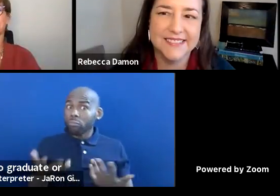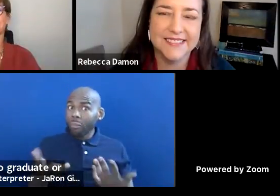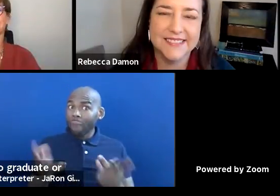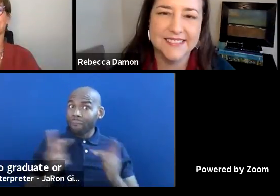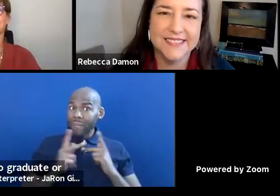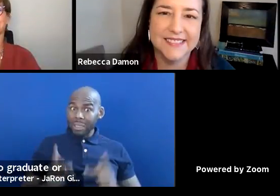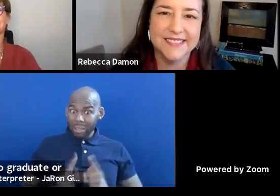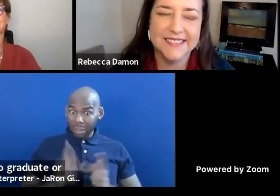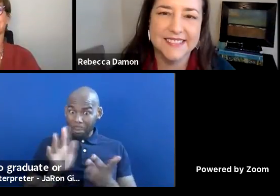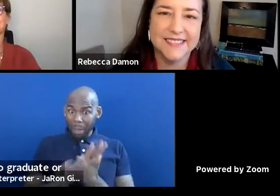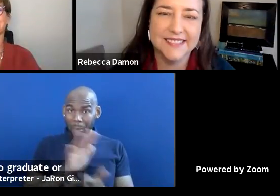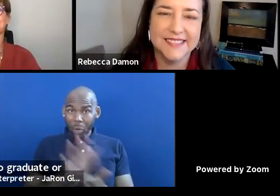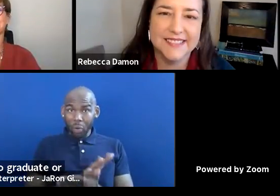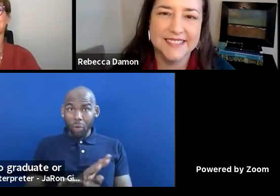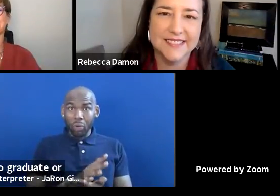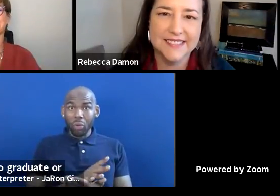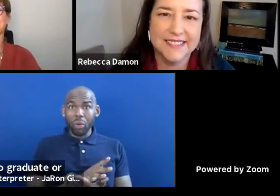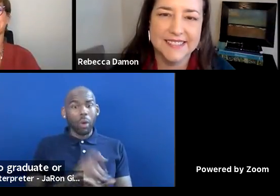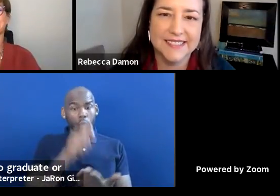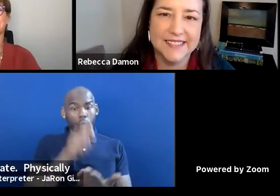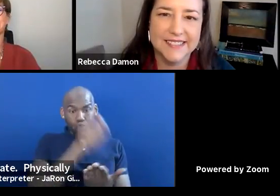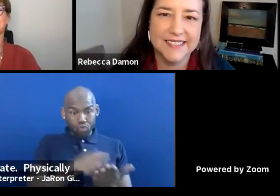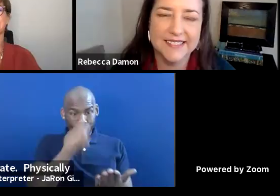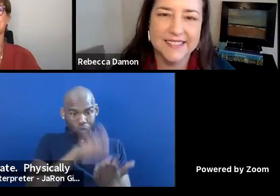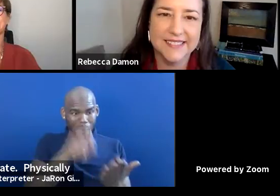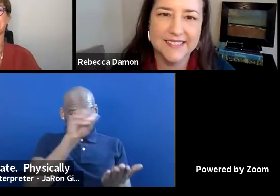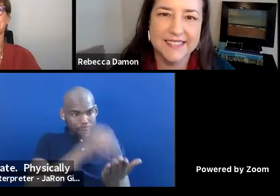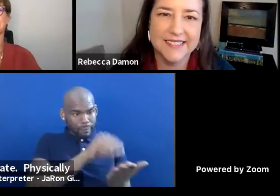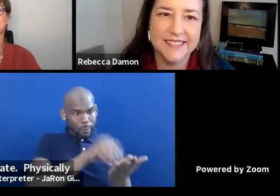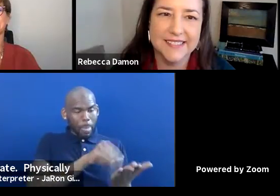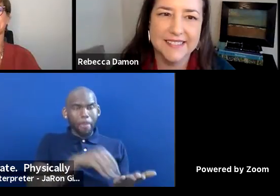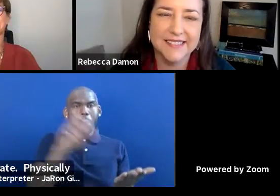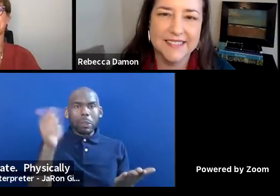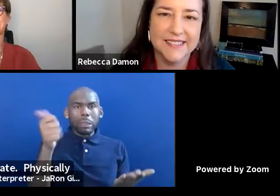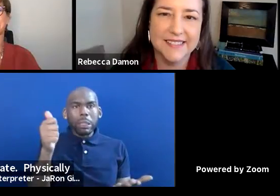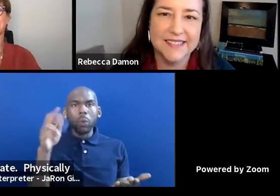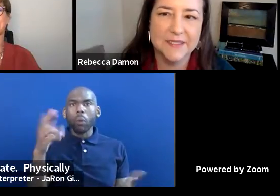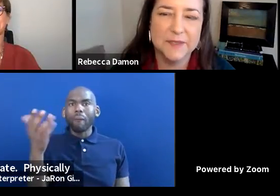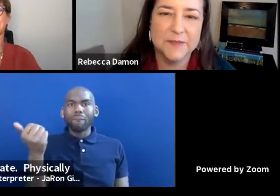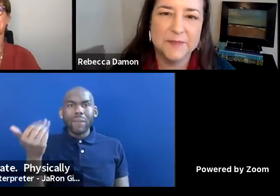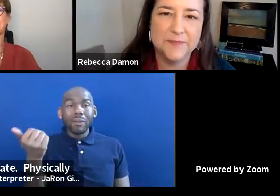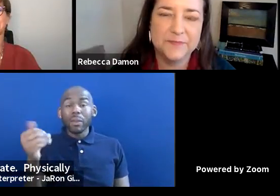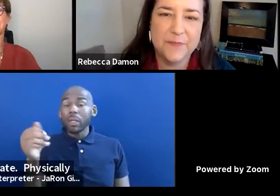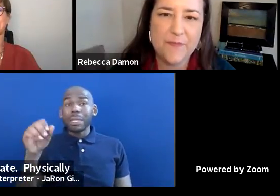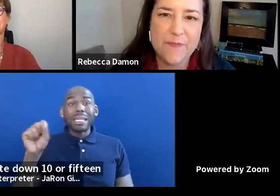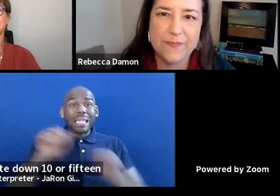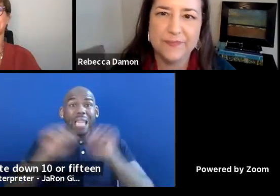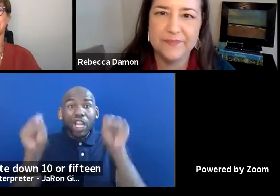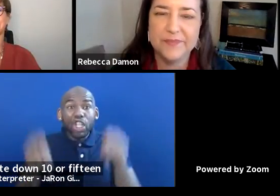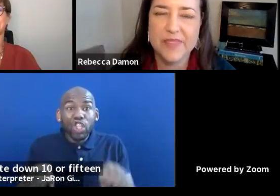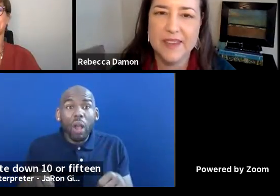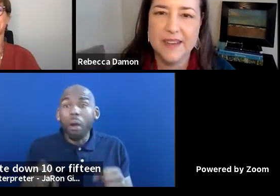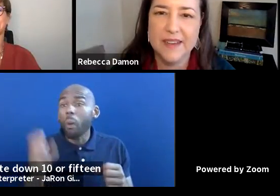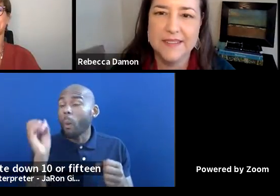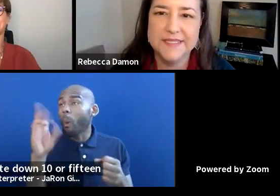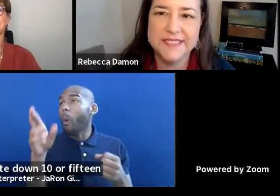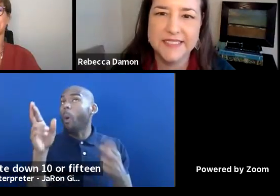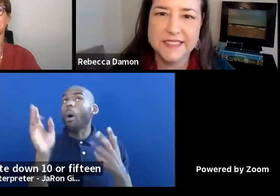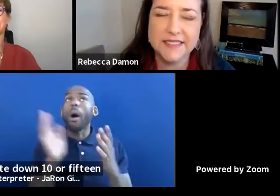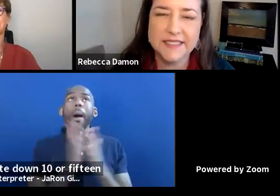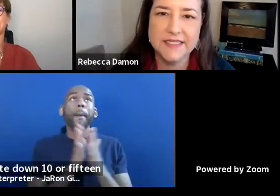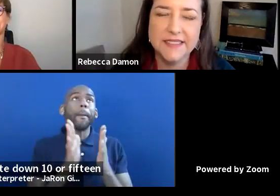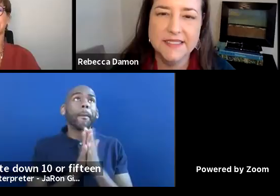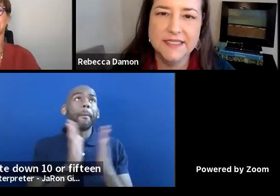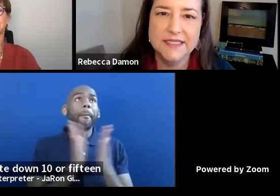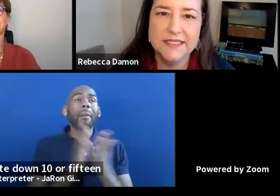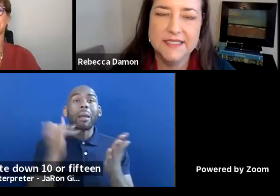of paper and write down 10 or 15 either stations, or if you're